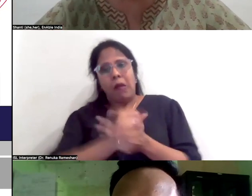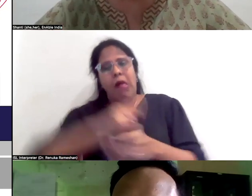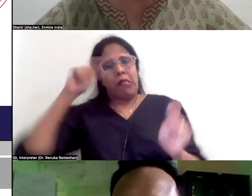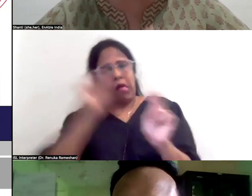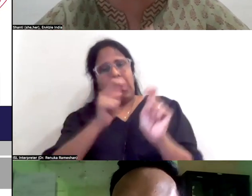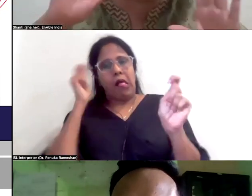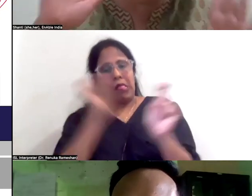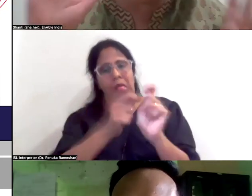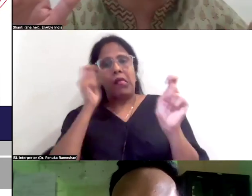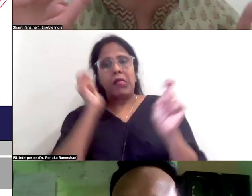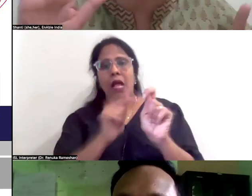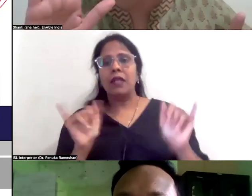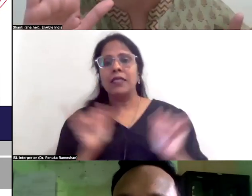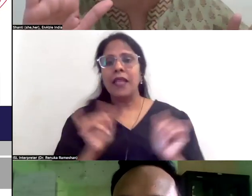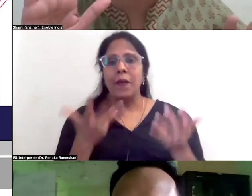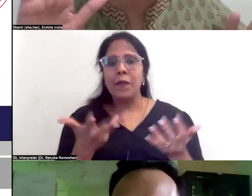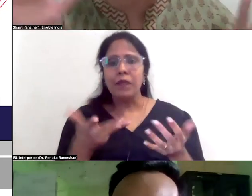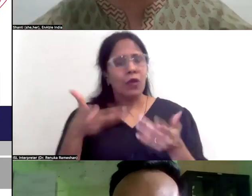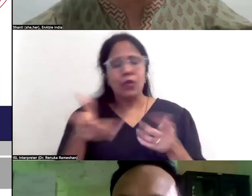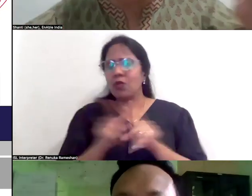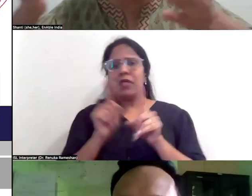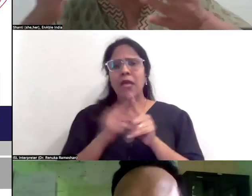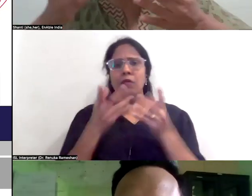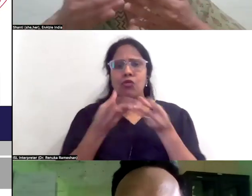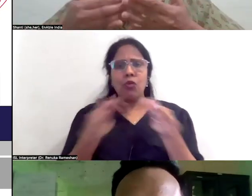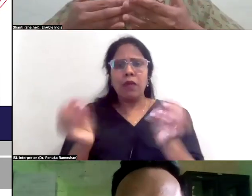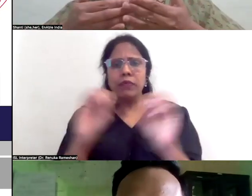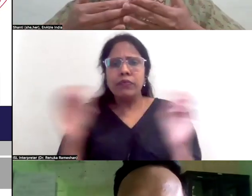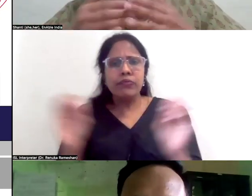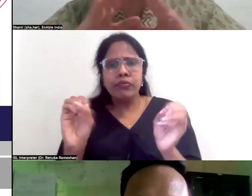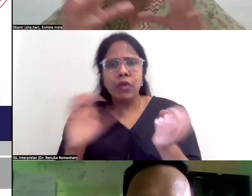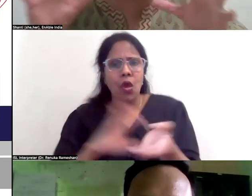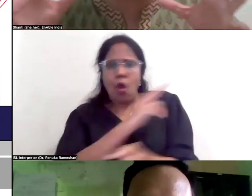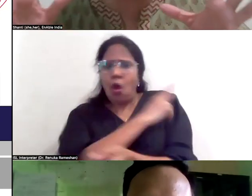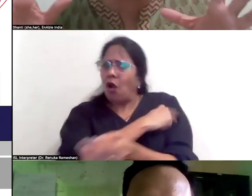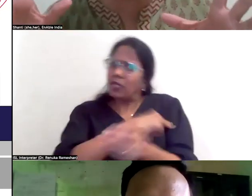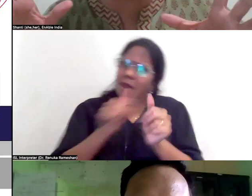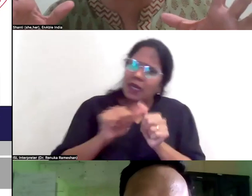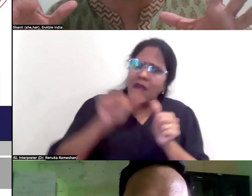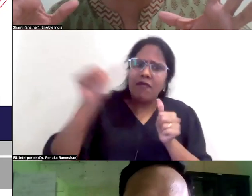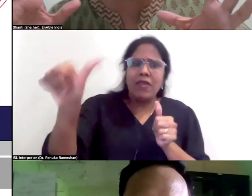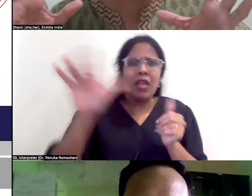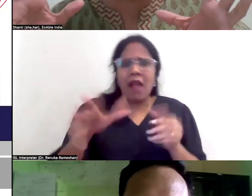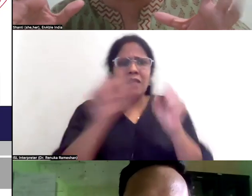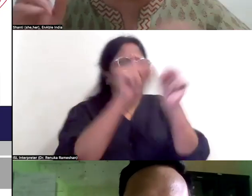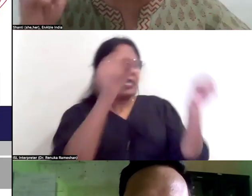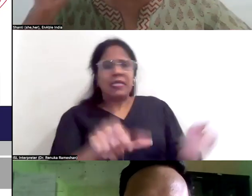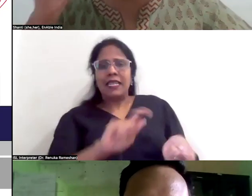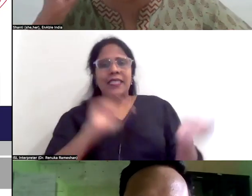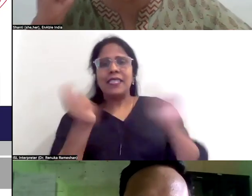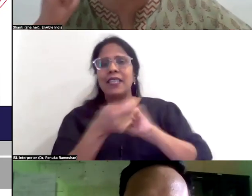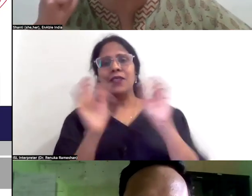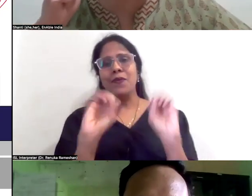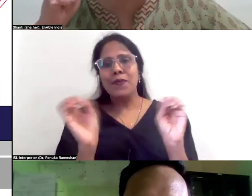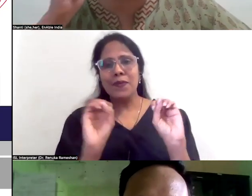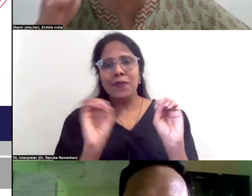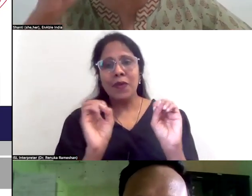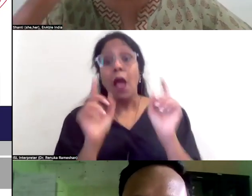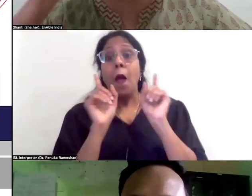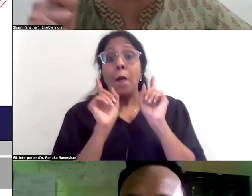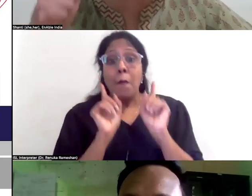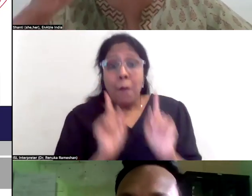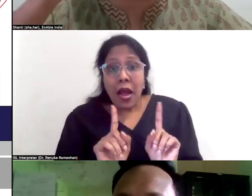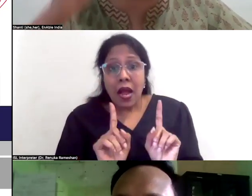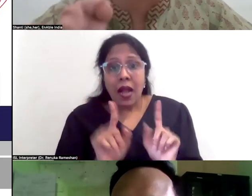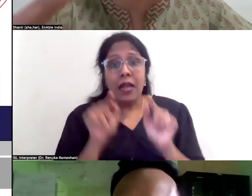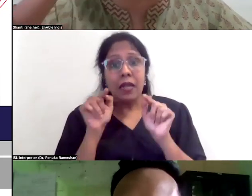don't have all the solutions. The hospitals are still far away. They suddenly did not come close. The structures did not change. But somewhere, when